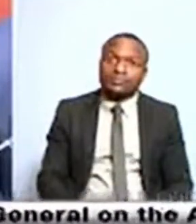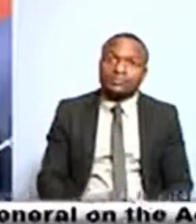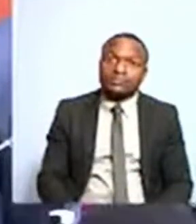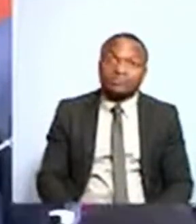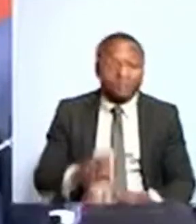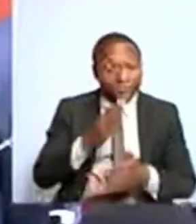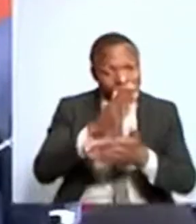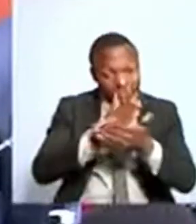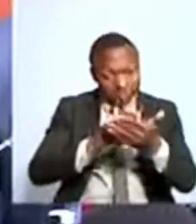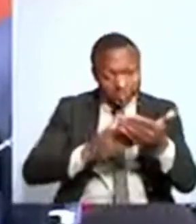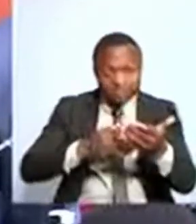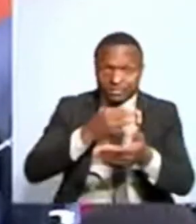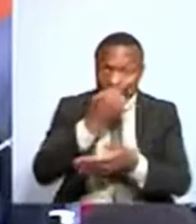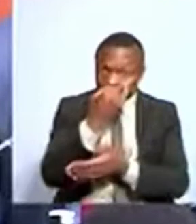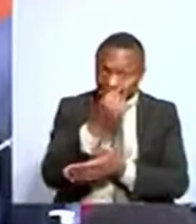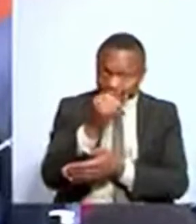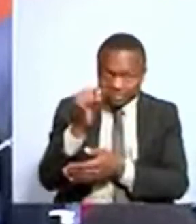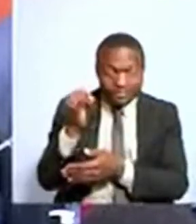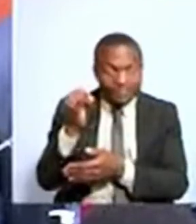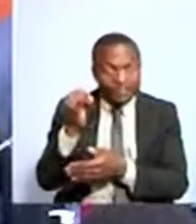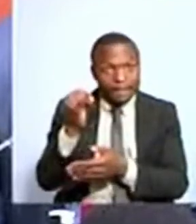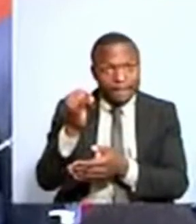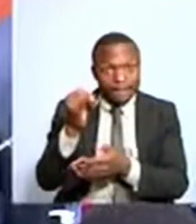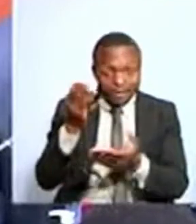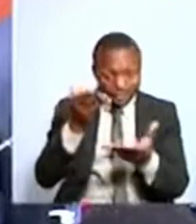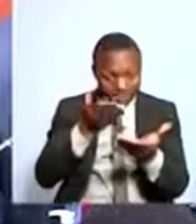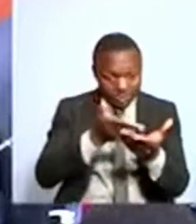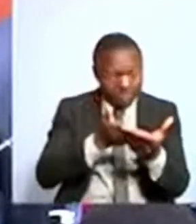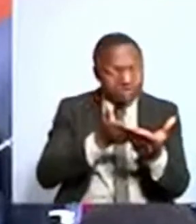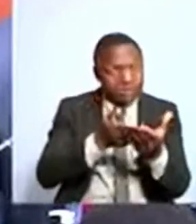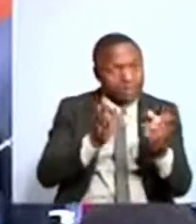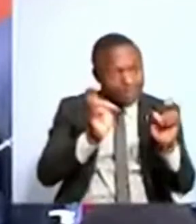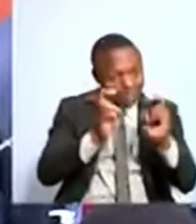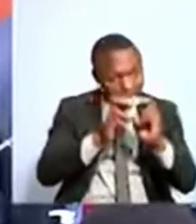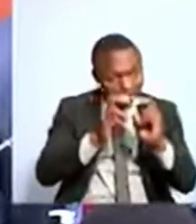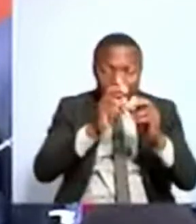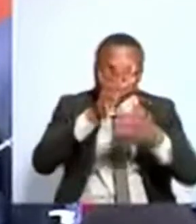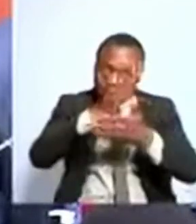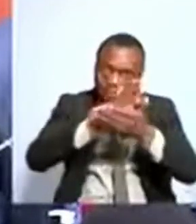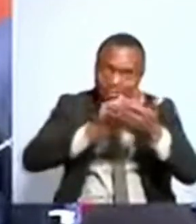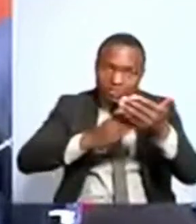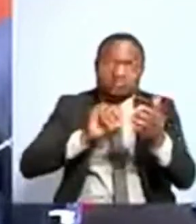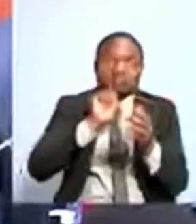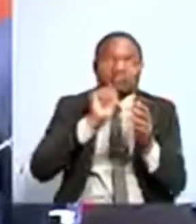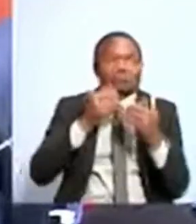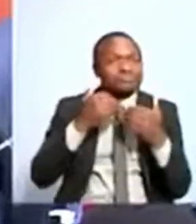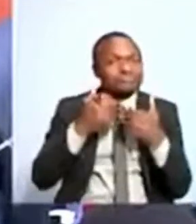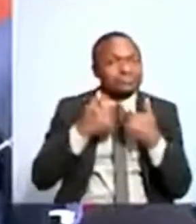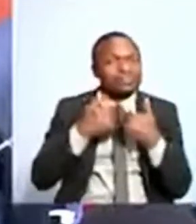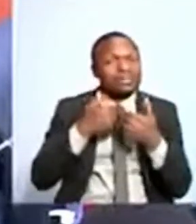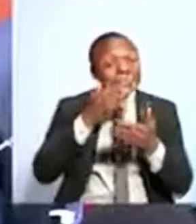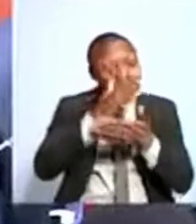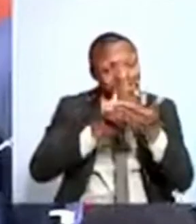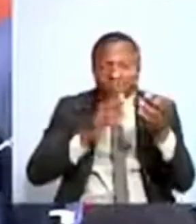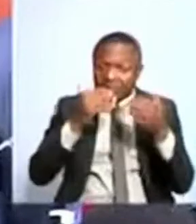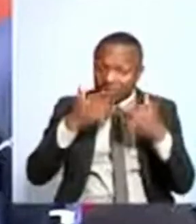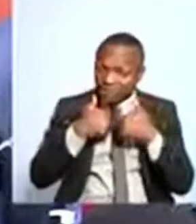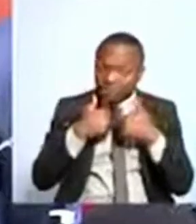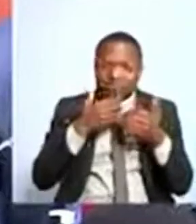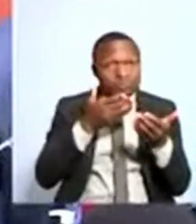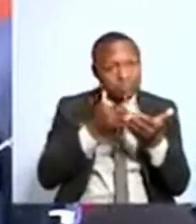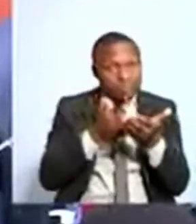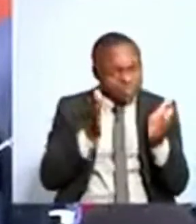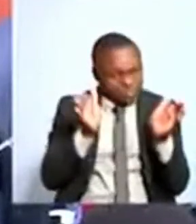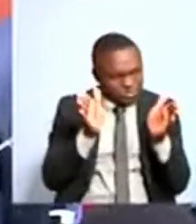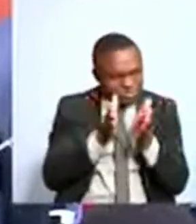some of the issues that are in these contracts, that some of them don't have, have these small